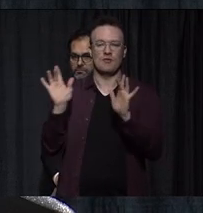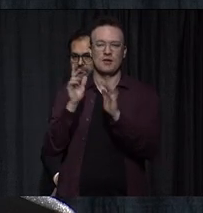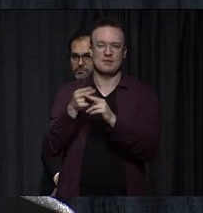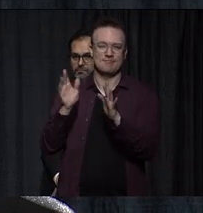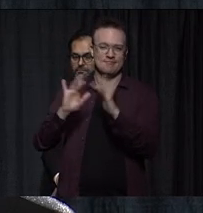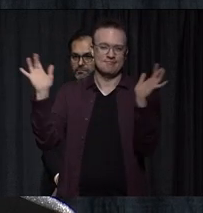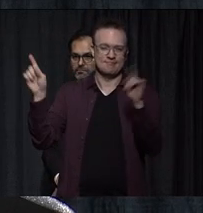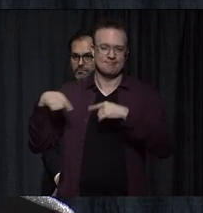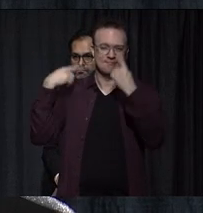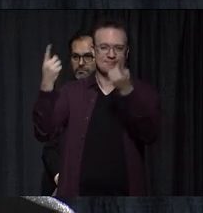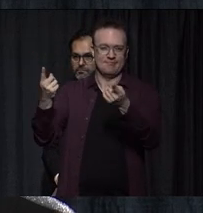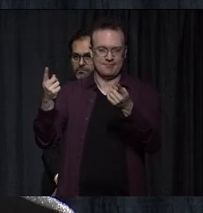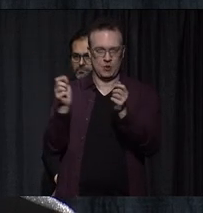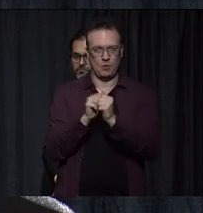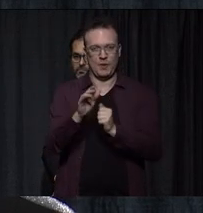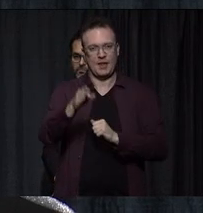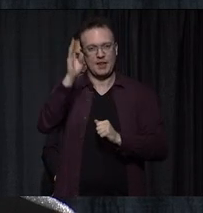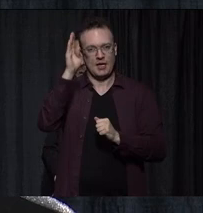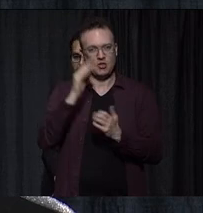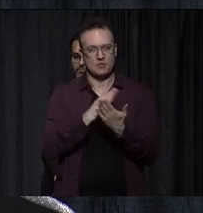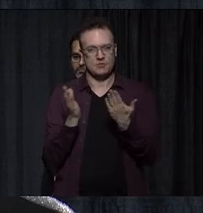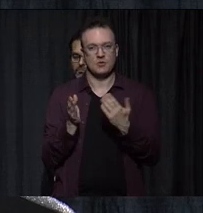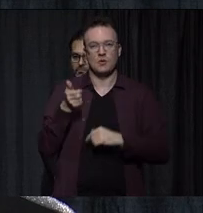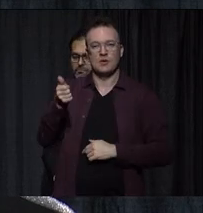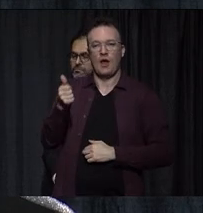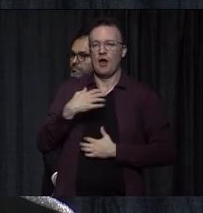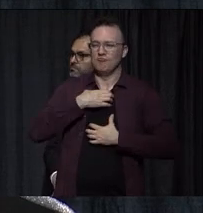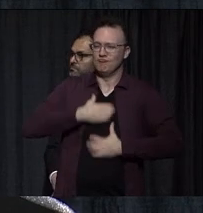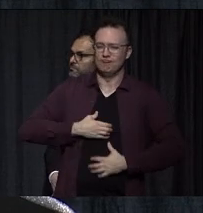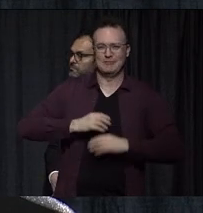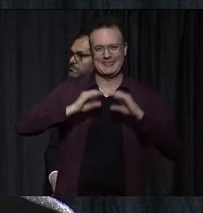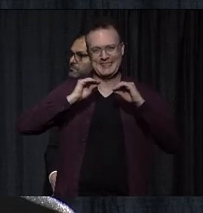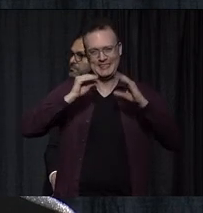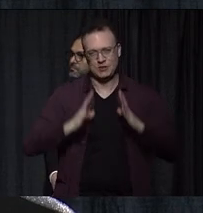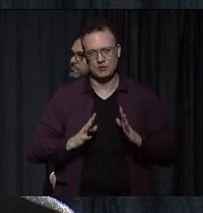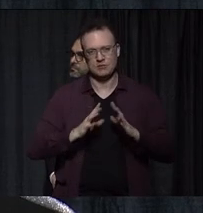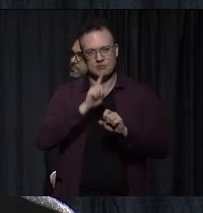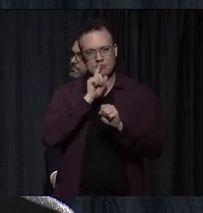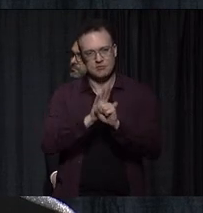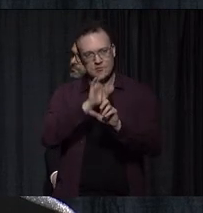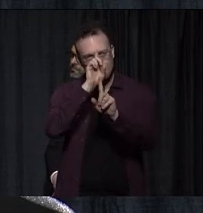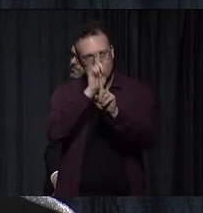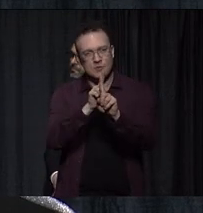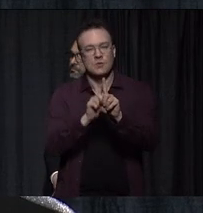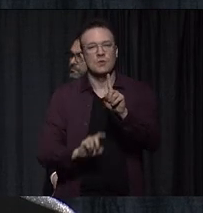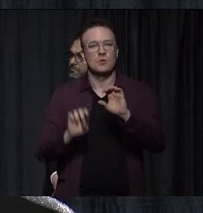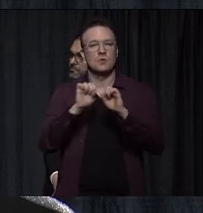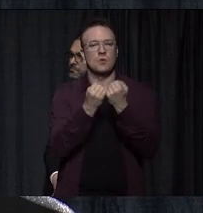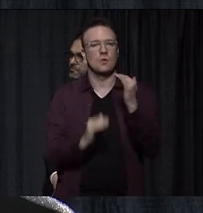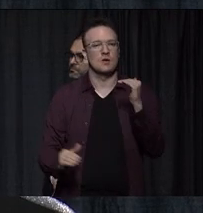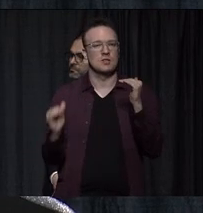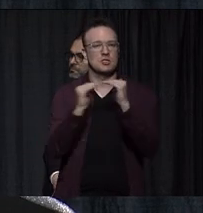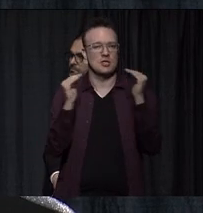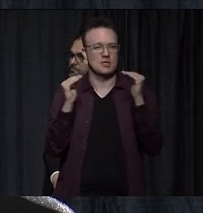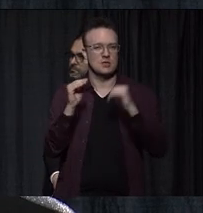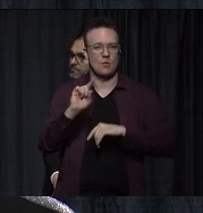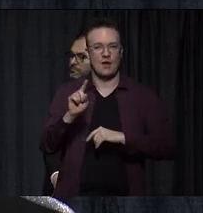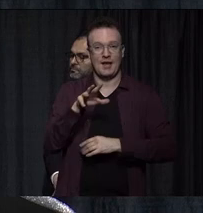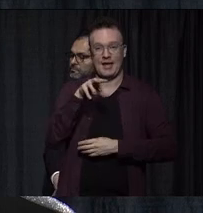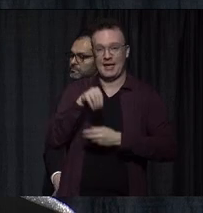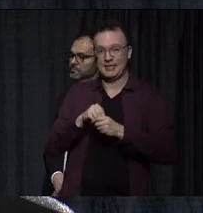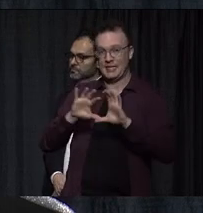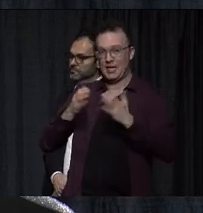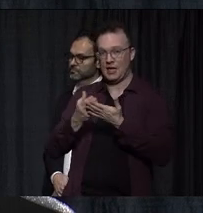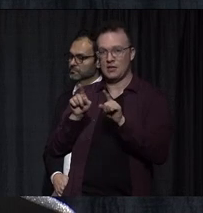this lecture. Kitty was a passionate teacher dedicated to social justice in and outside of